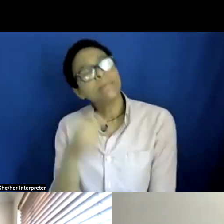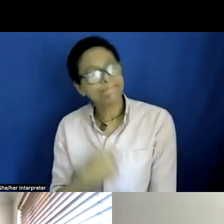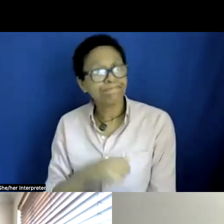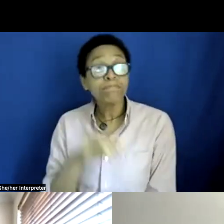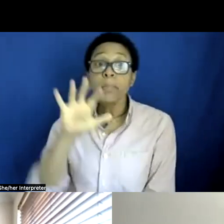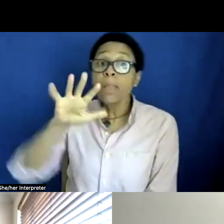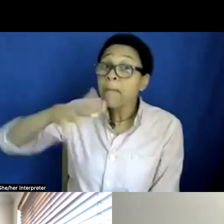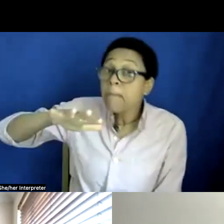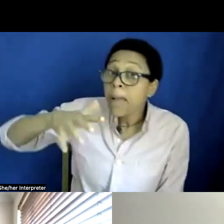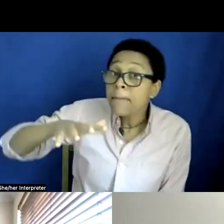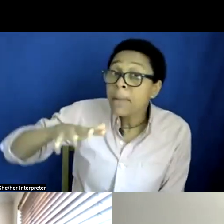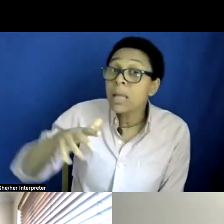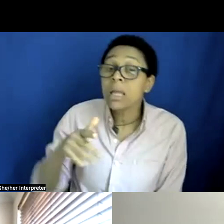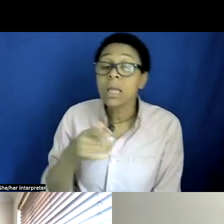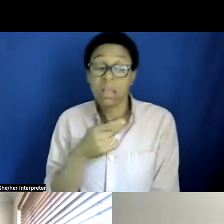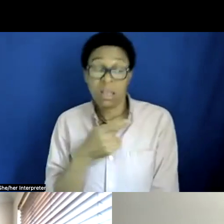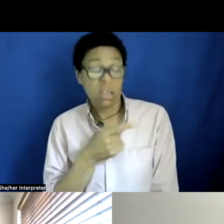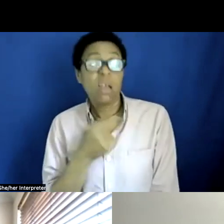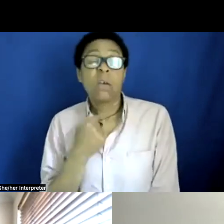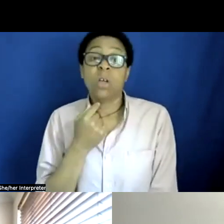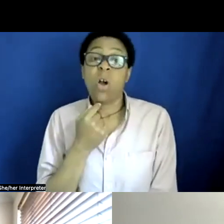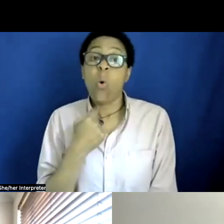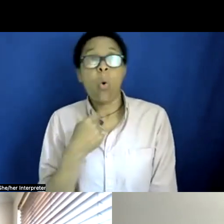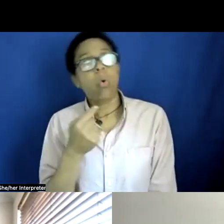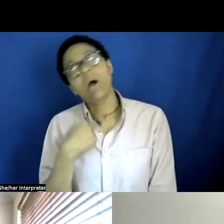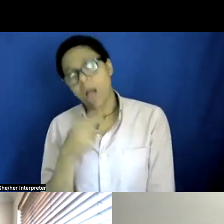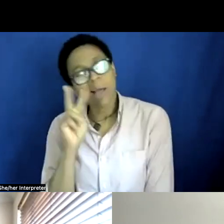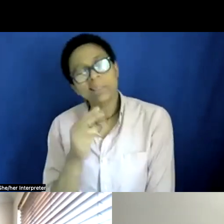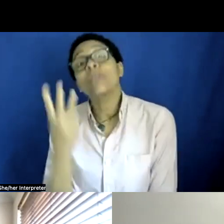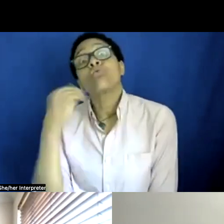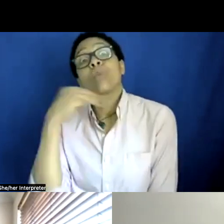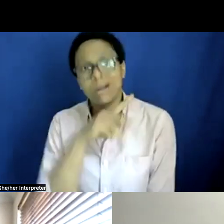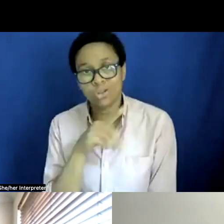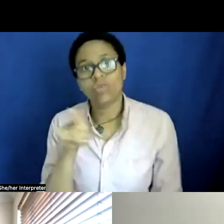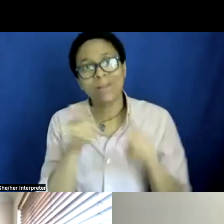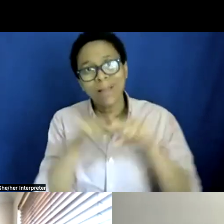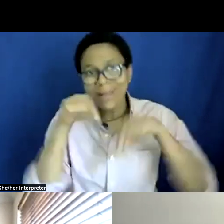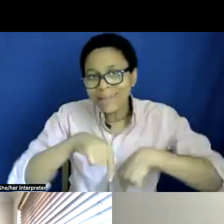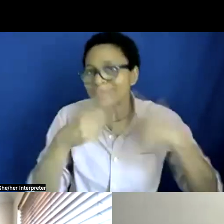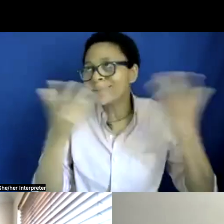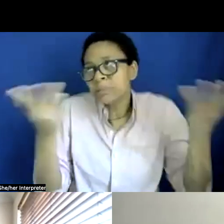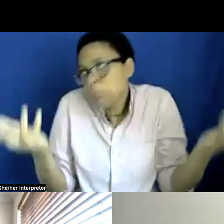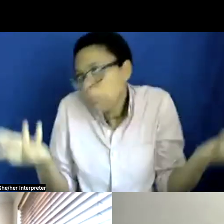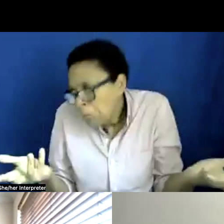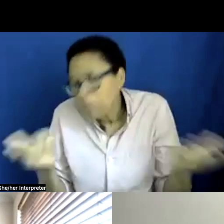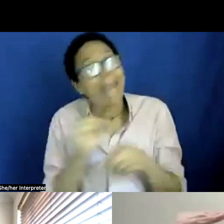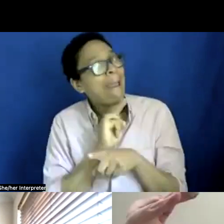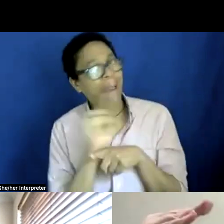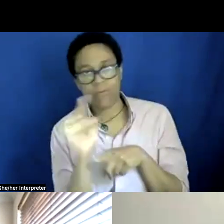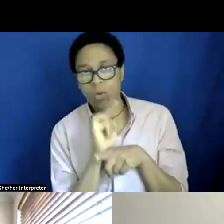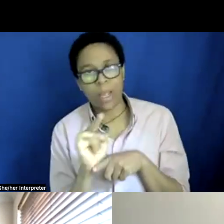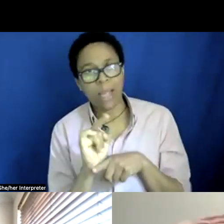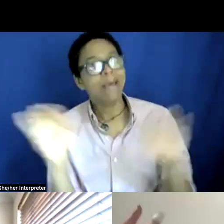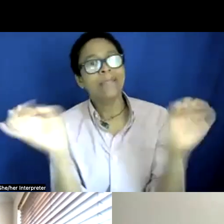yeah, like you say, he was just like, I see 300 of these every week, and there's nothing particularly that